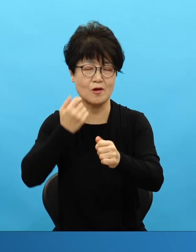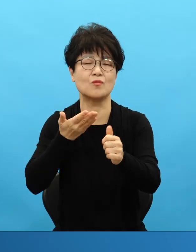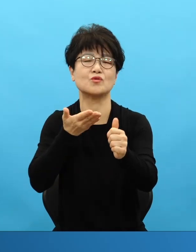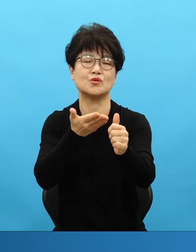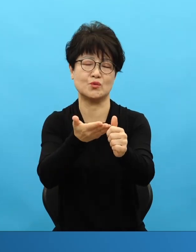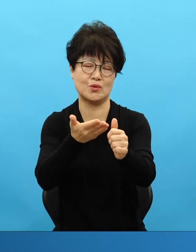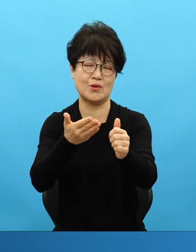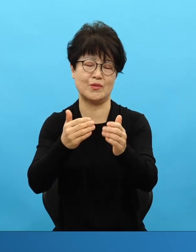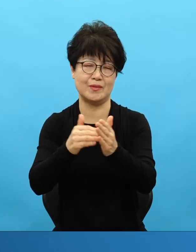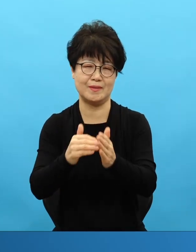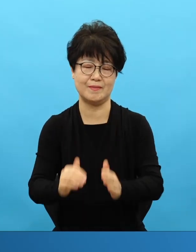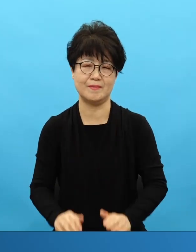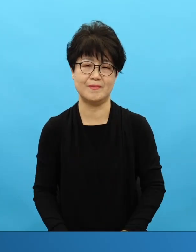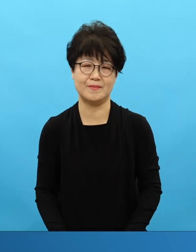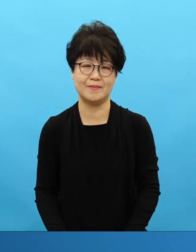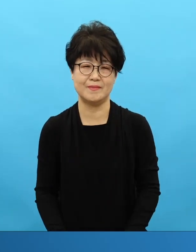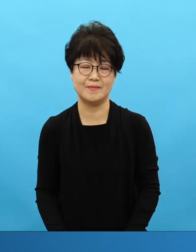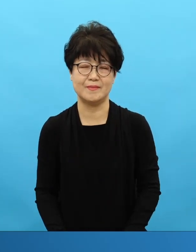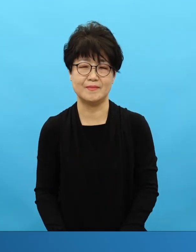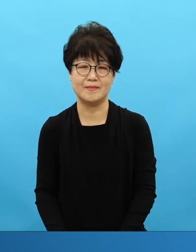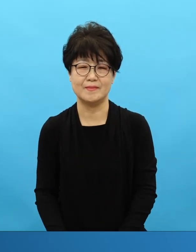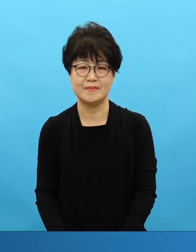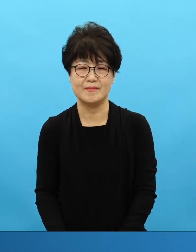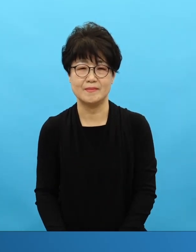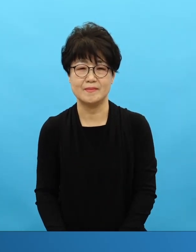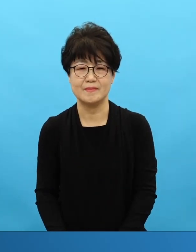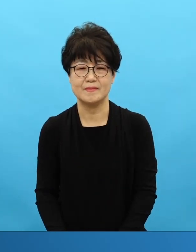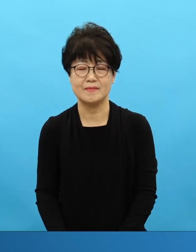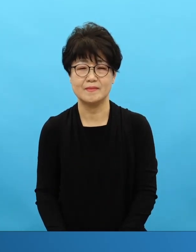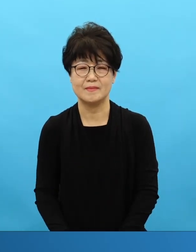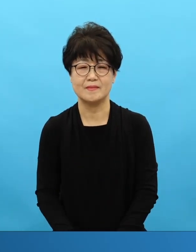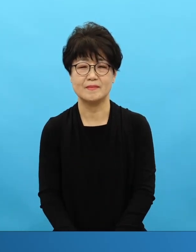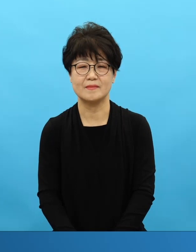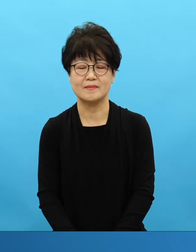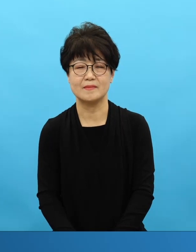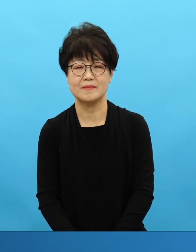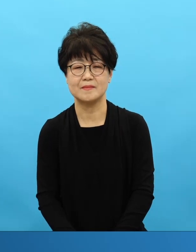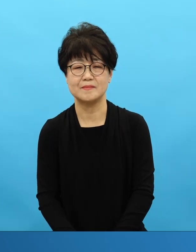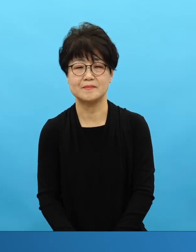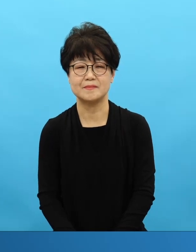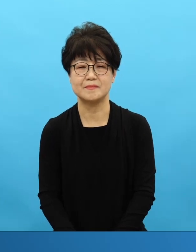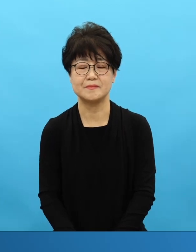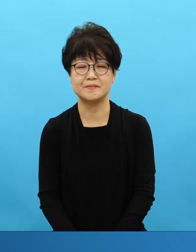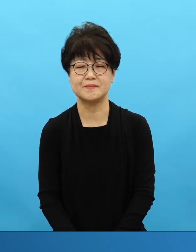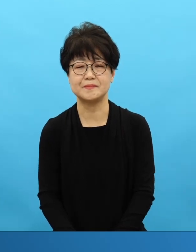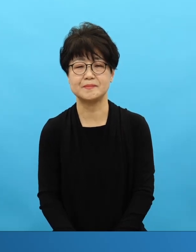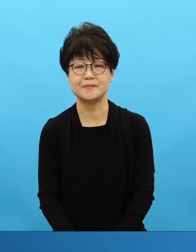things is God's way of having you renew and uproot the bad things.